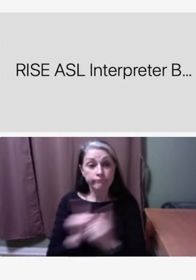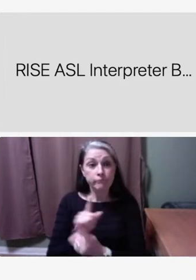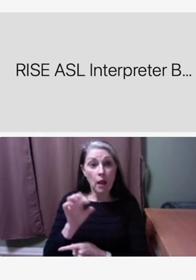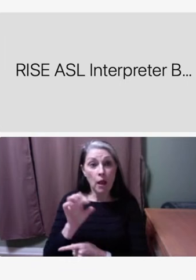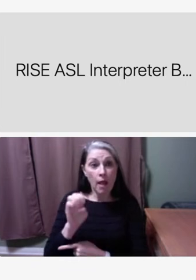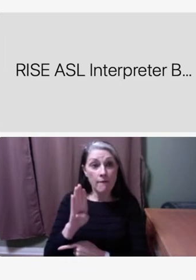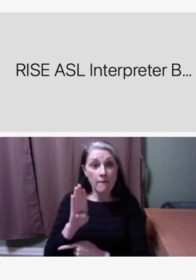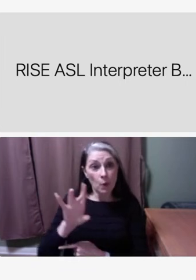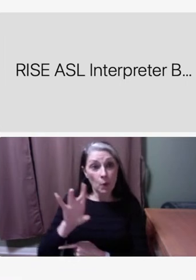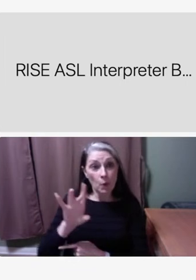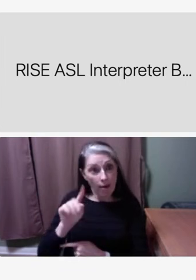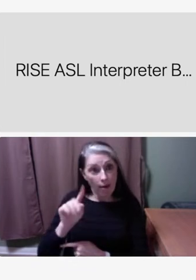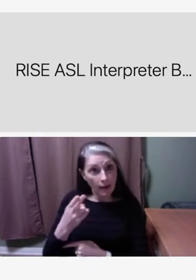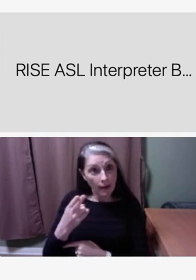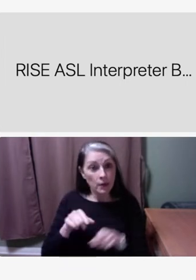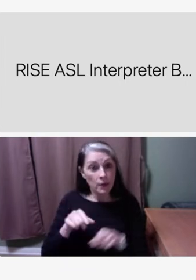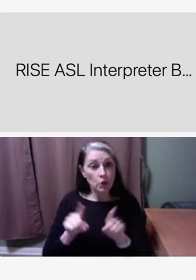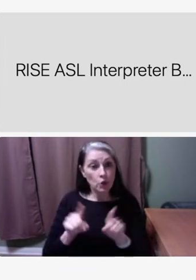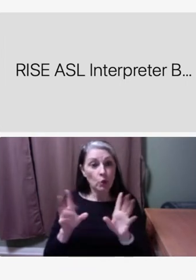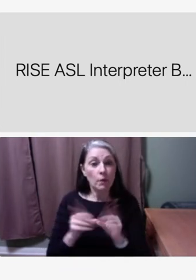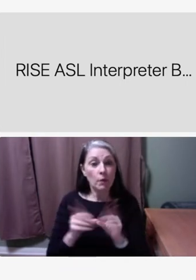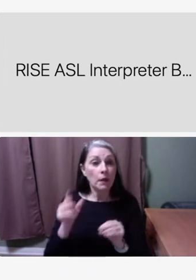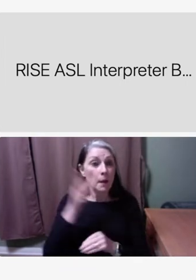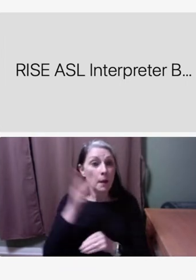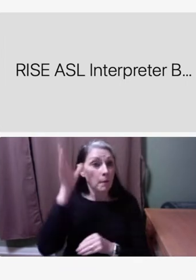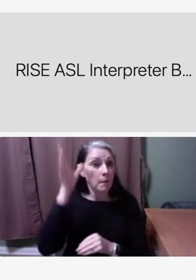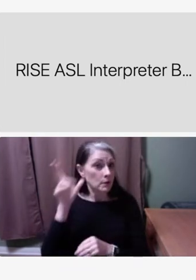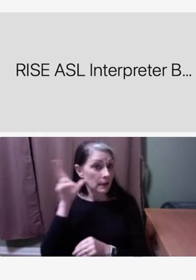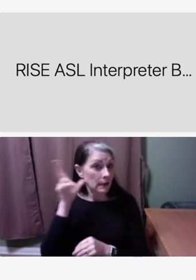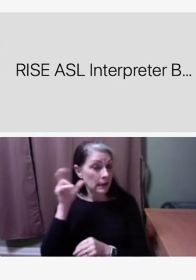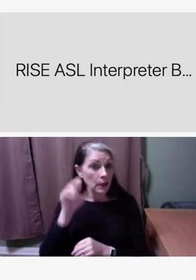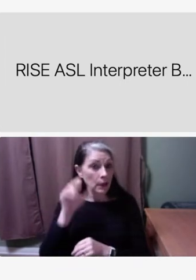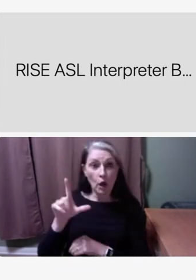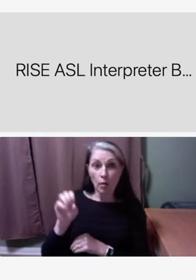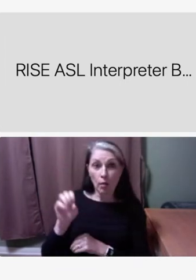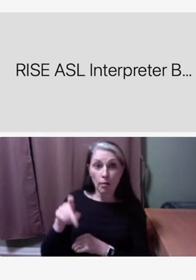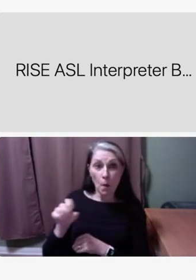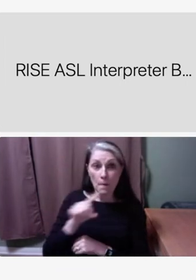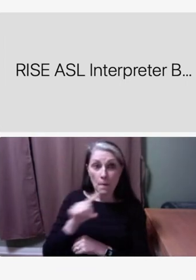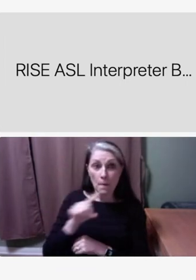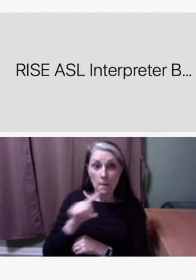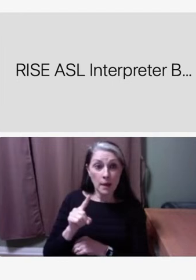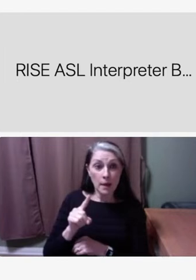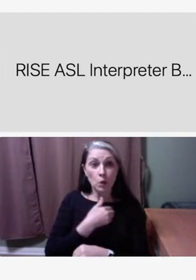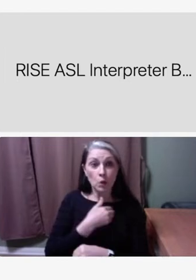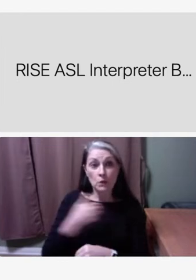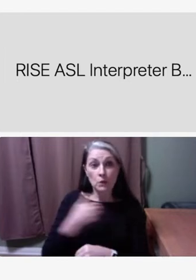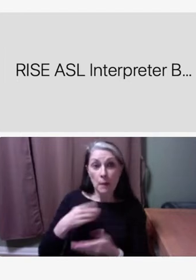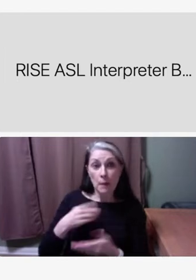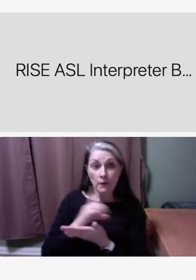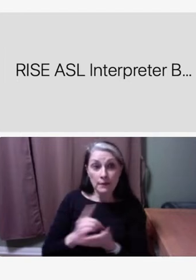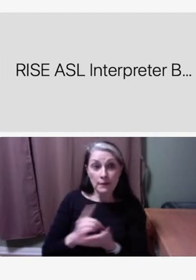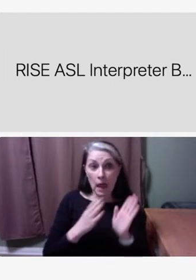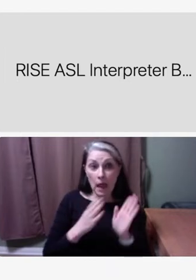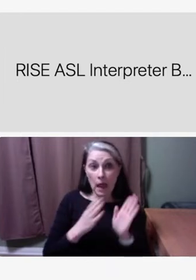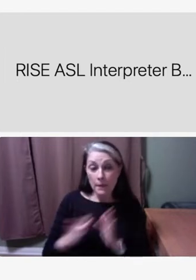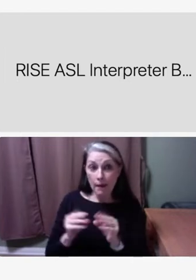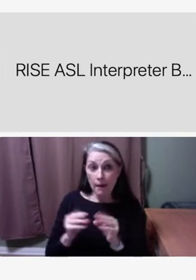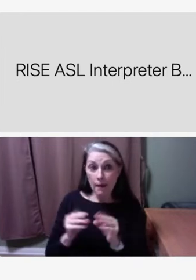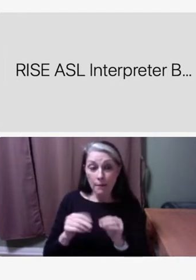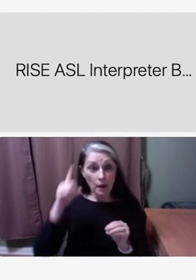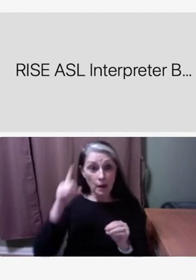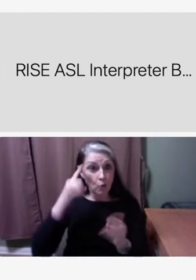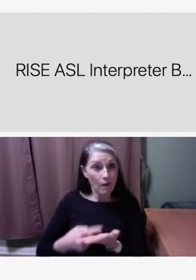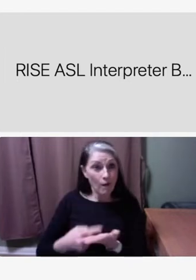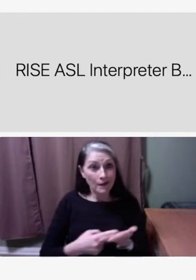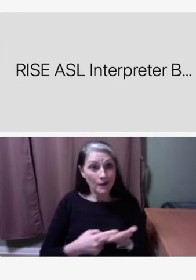parents got to hear from Mrs. Lopez, who was a member of the design plan committee. They brainstormed opportunities that parents would like to